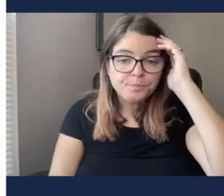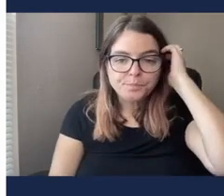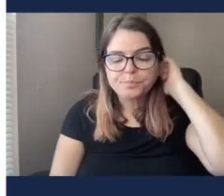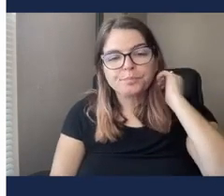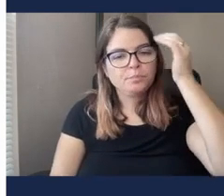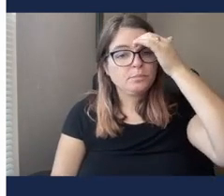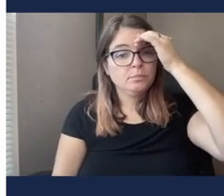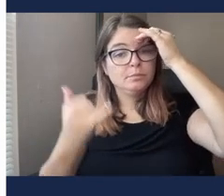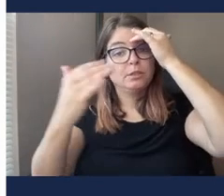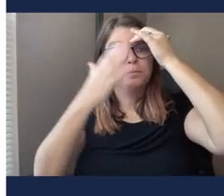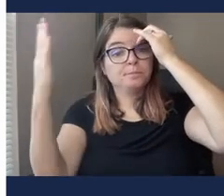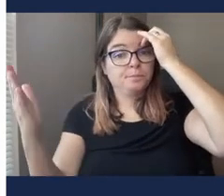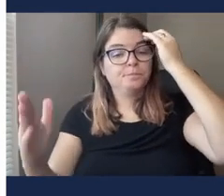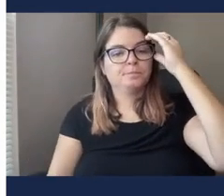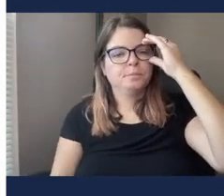next slide, please.